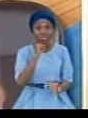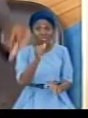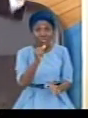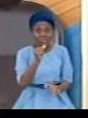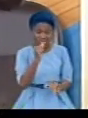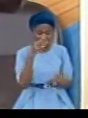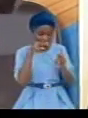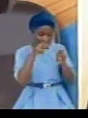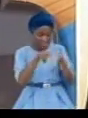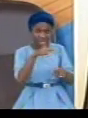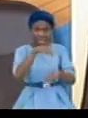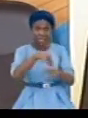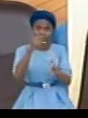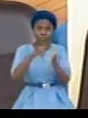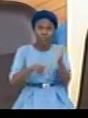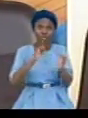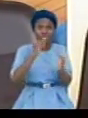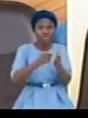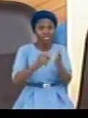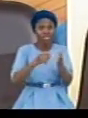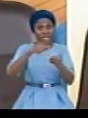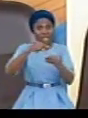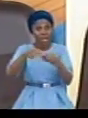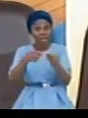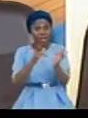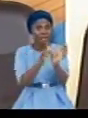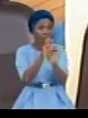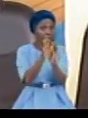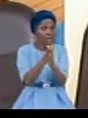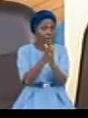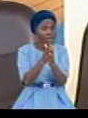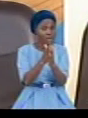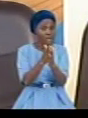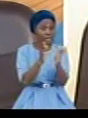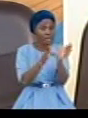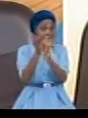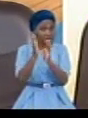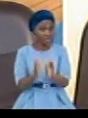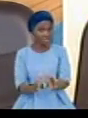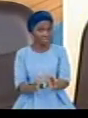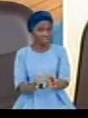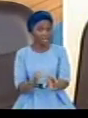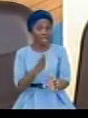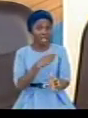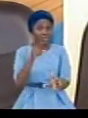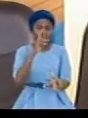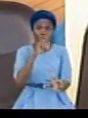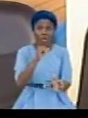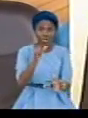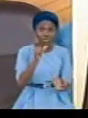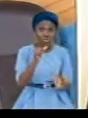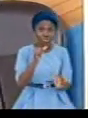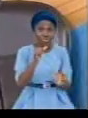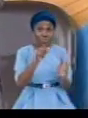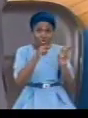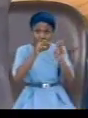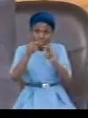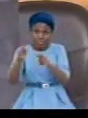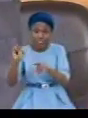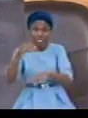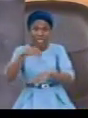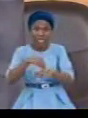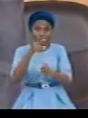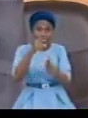believer, and you're not thinking about, look at what I have, look at what I